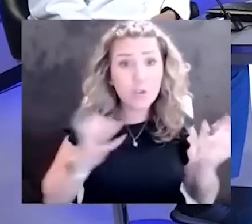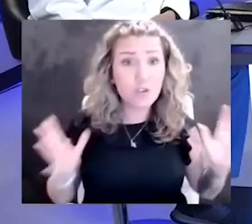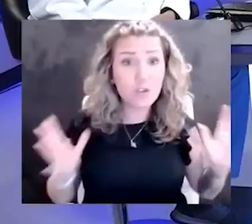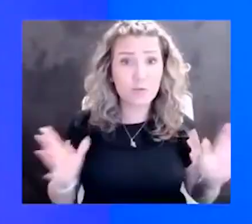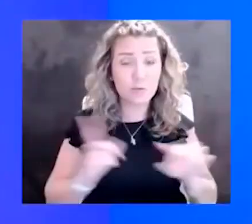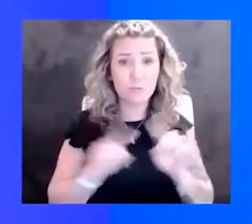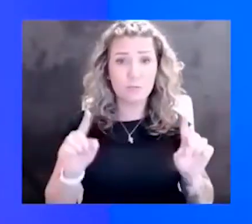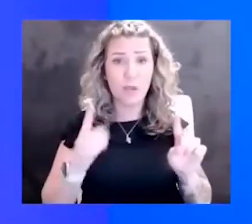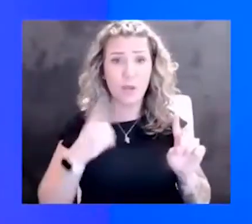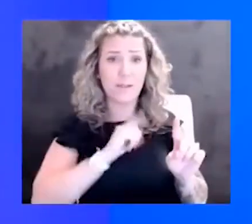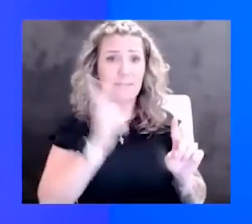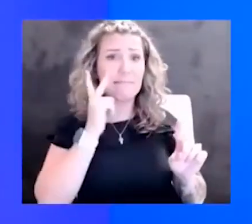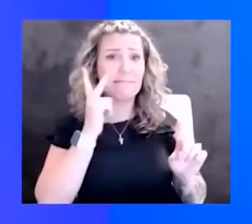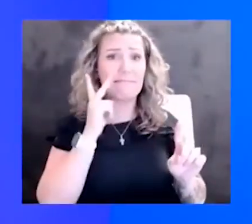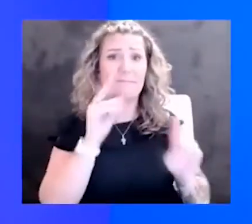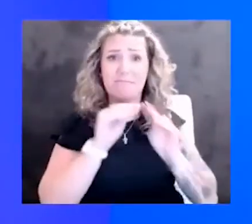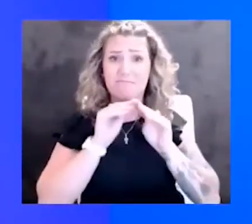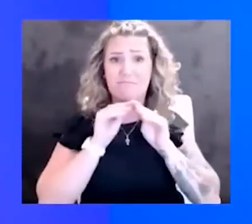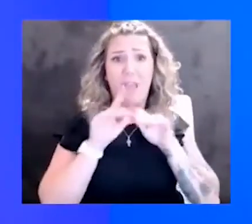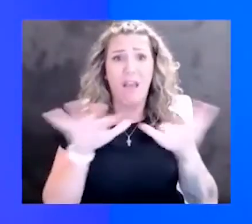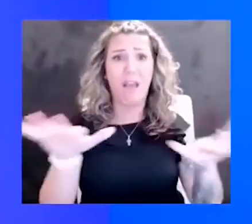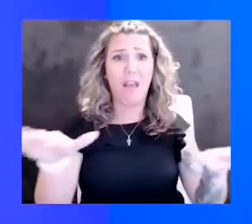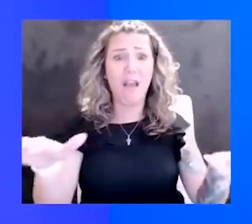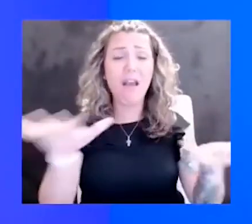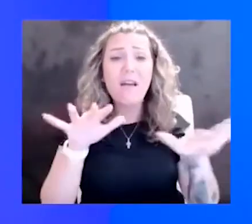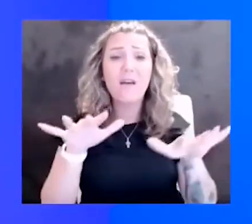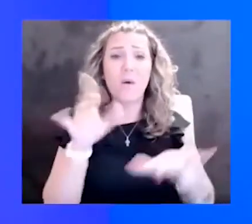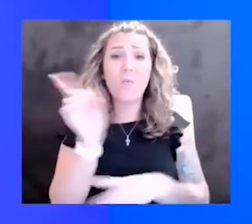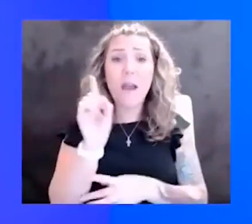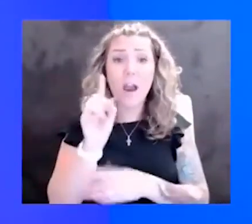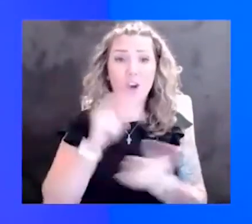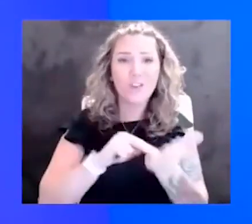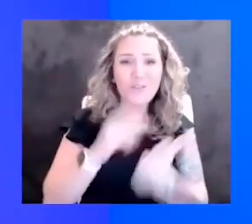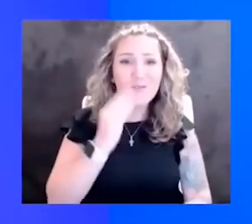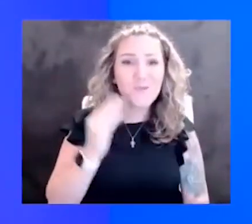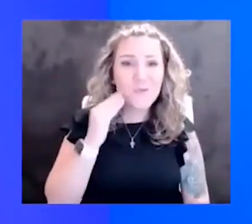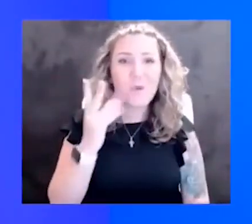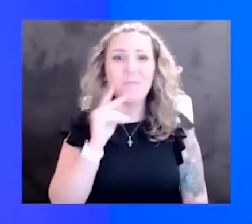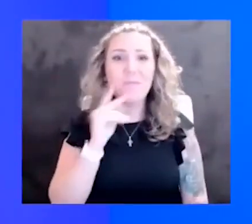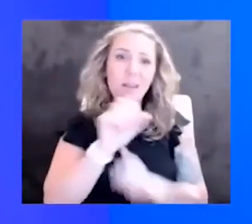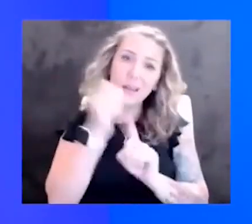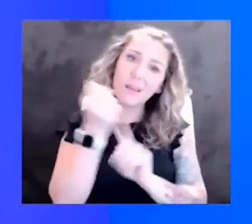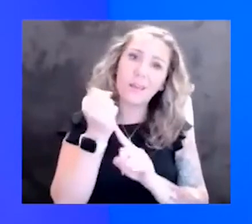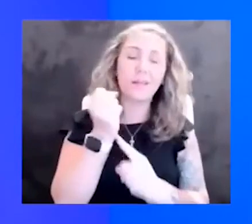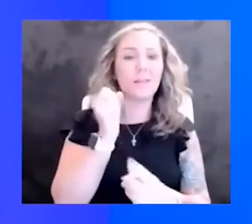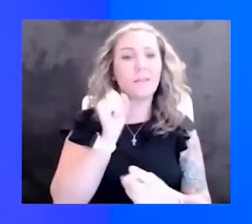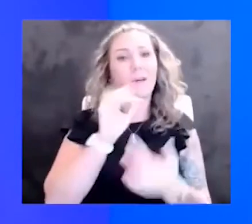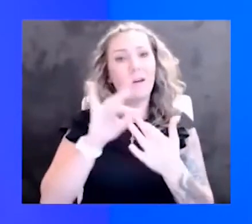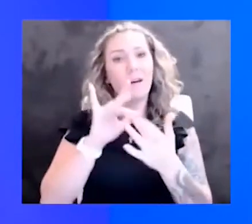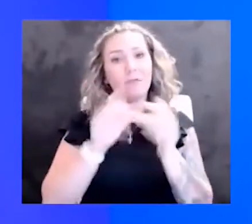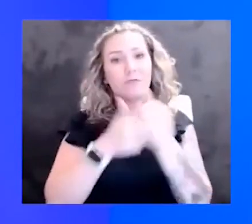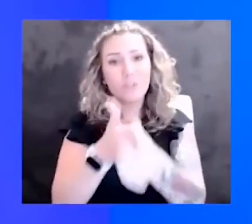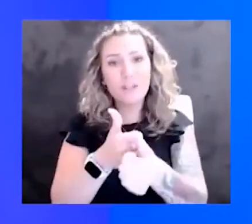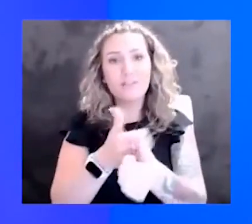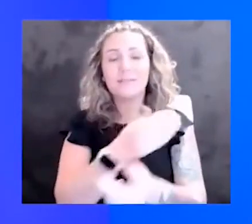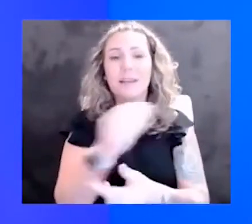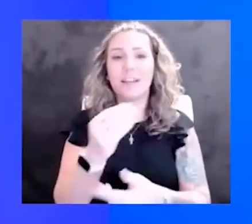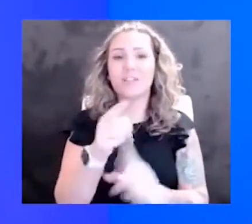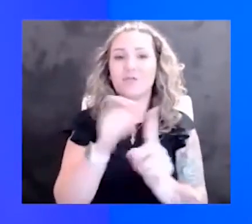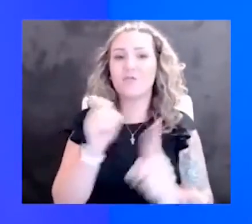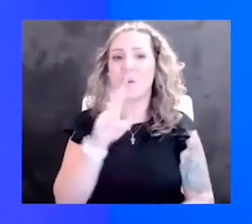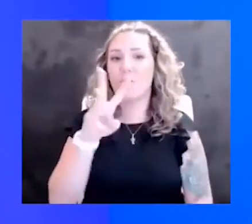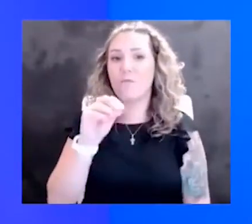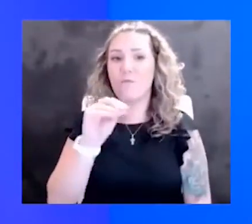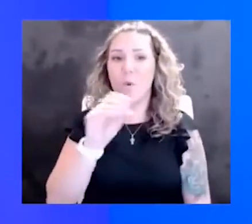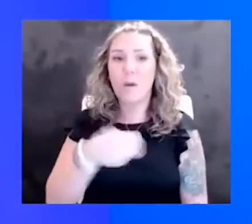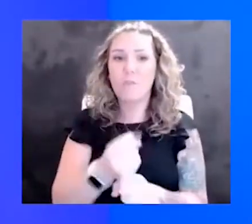see a lot of outbreaks in nursing facilities and we do case investigation, contact tracing, and it's from a 40-year-old unvaccinated